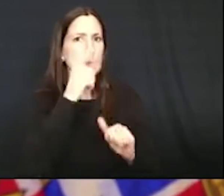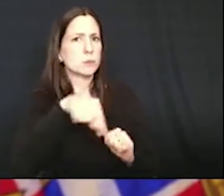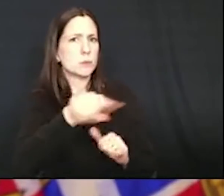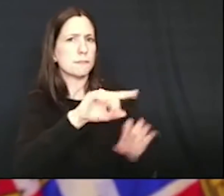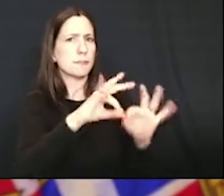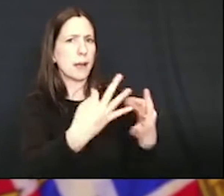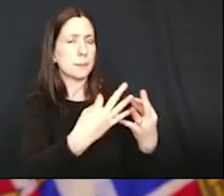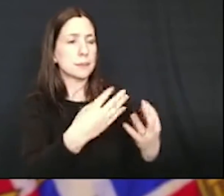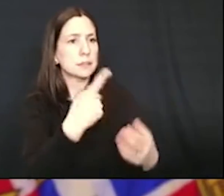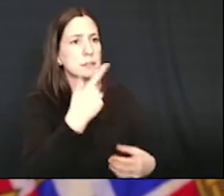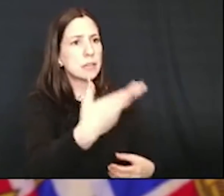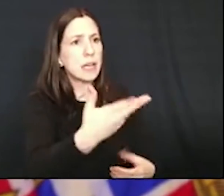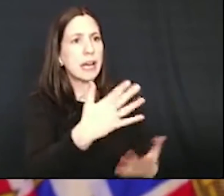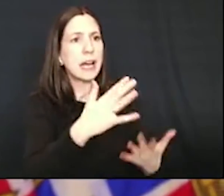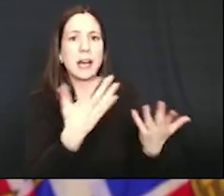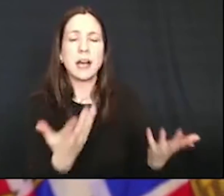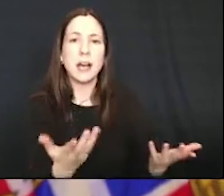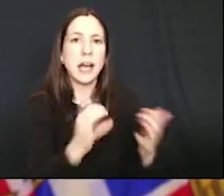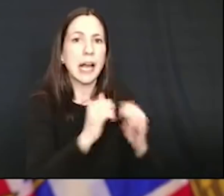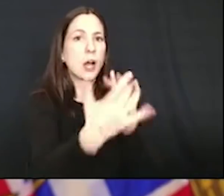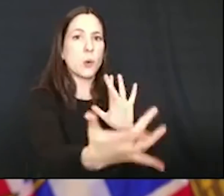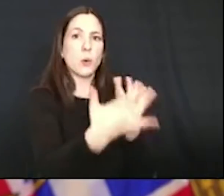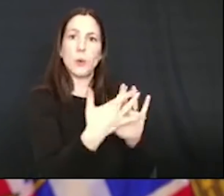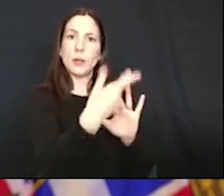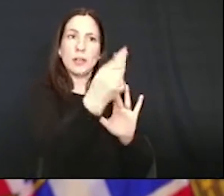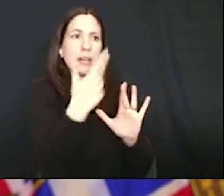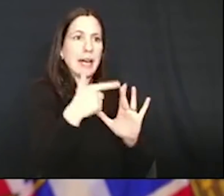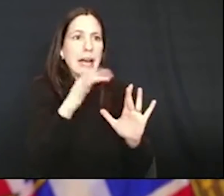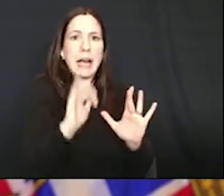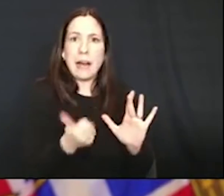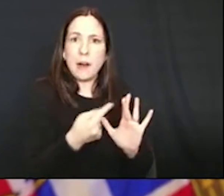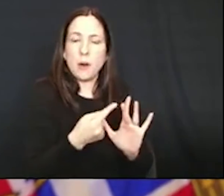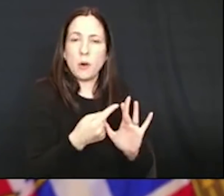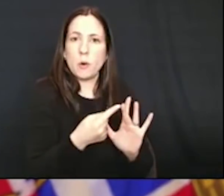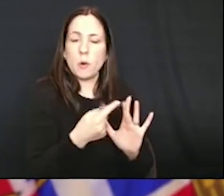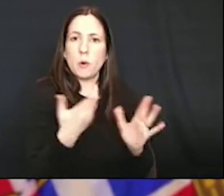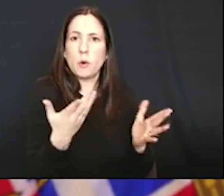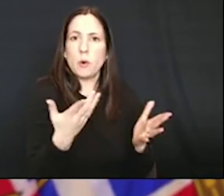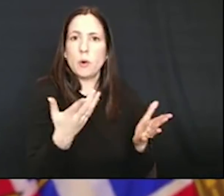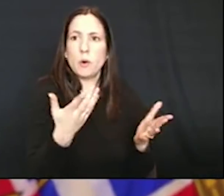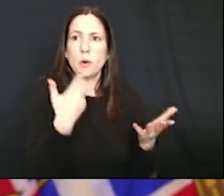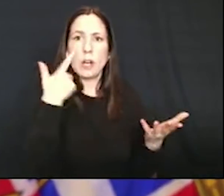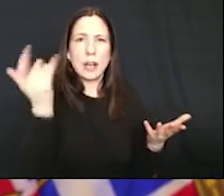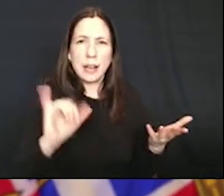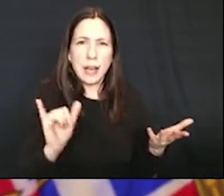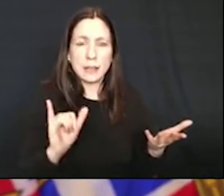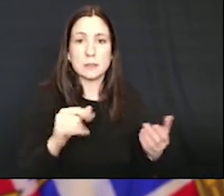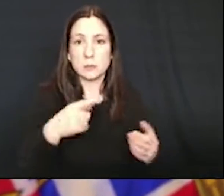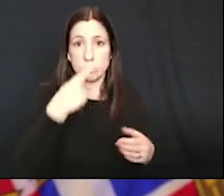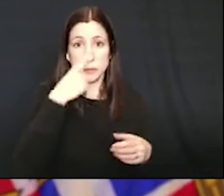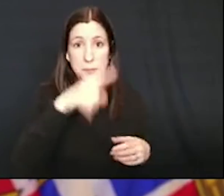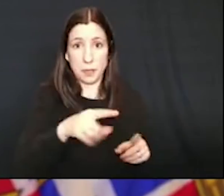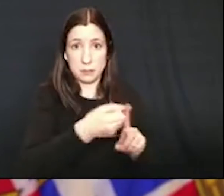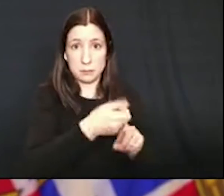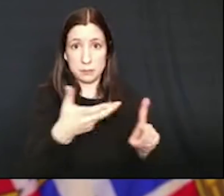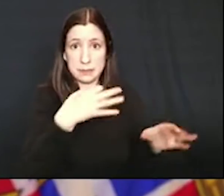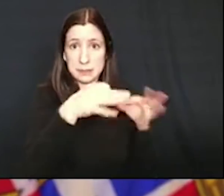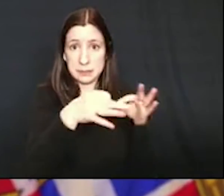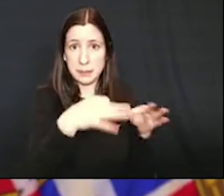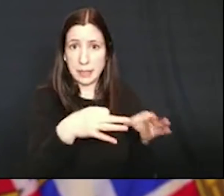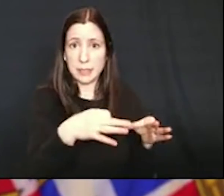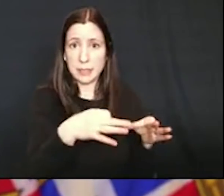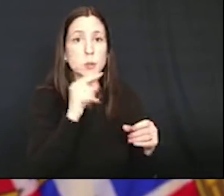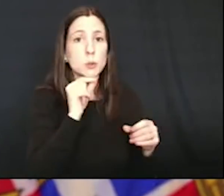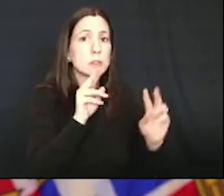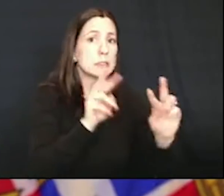can you assure them that they will be notified and how that notification will work? So can you provide some clarity